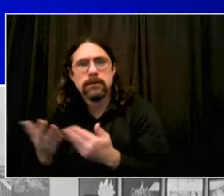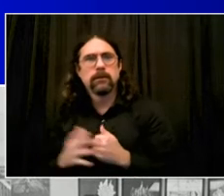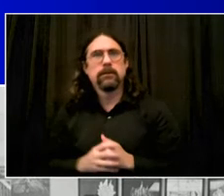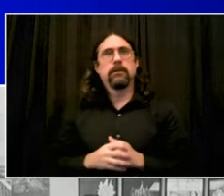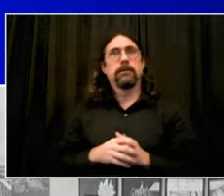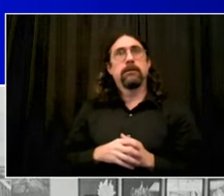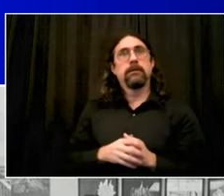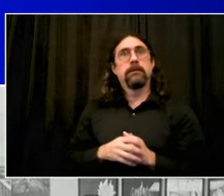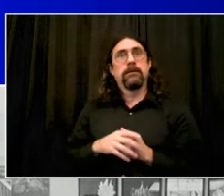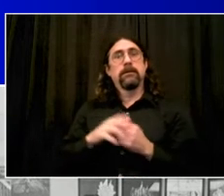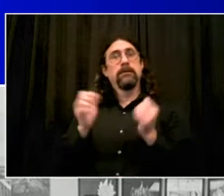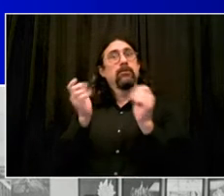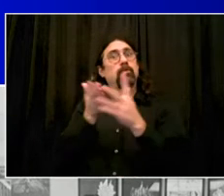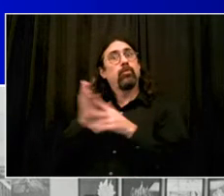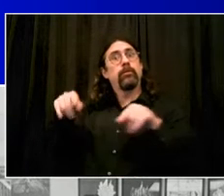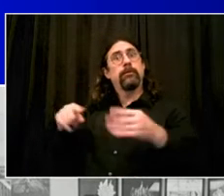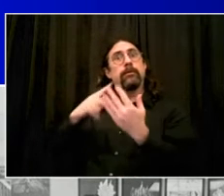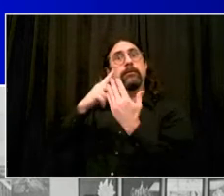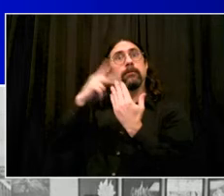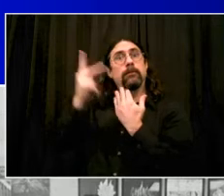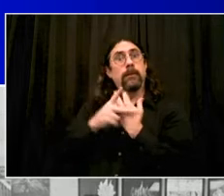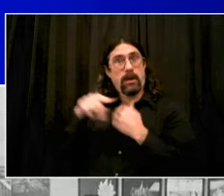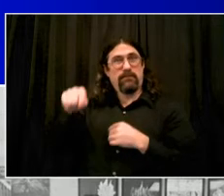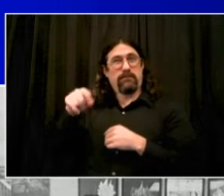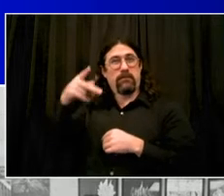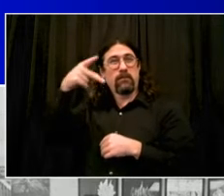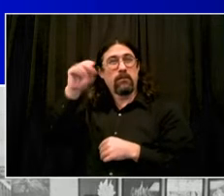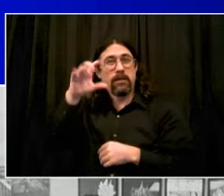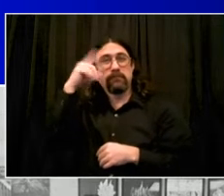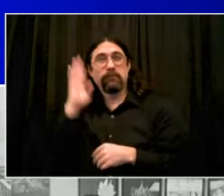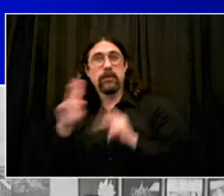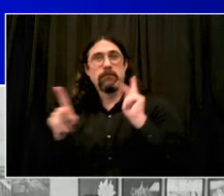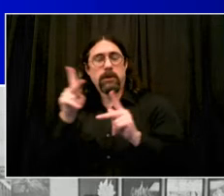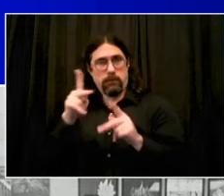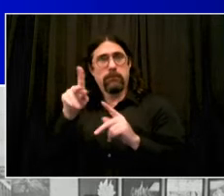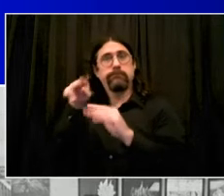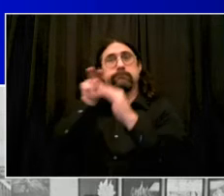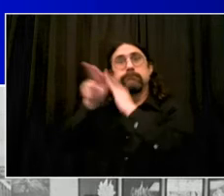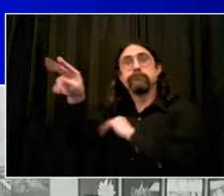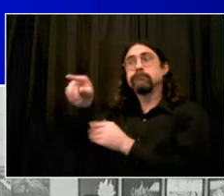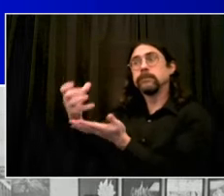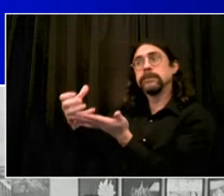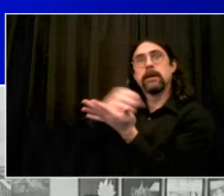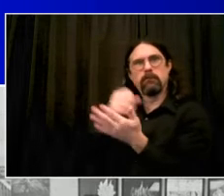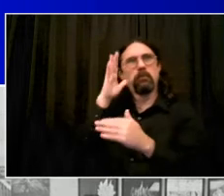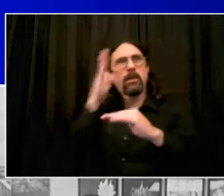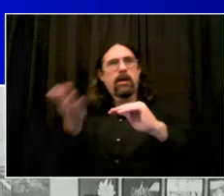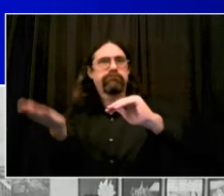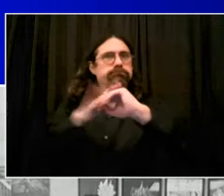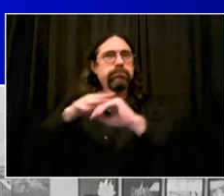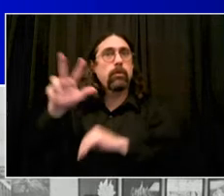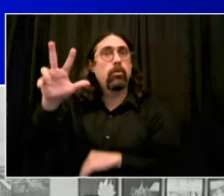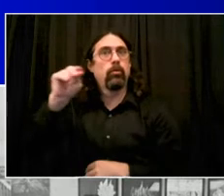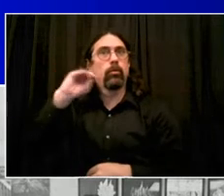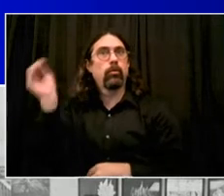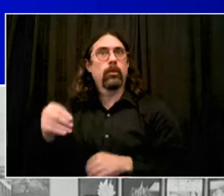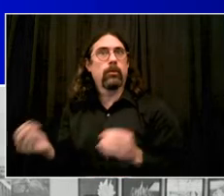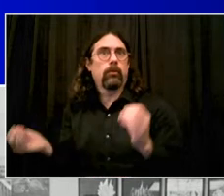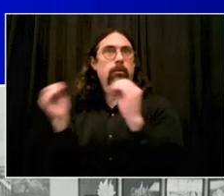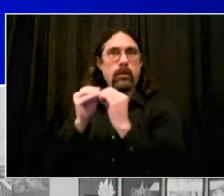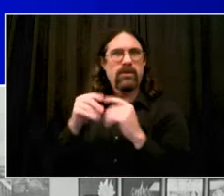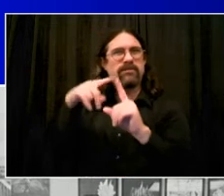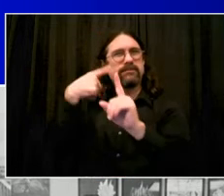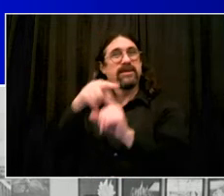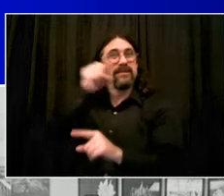of businesses. This is why our task force on racial inclusion and equity has made worker ownership an important part